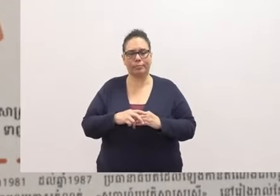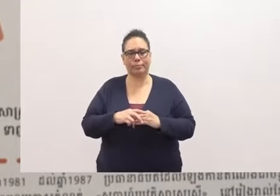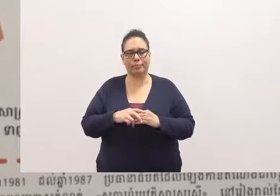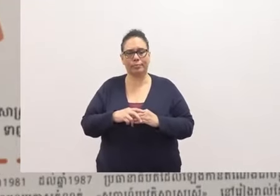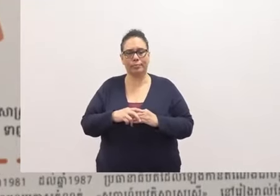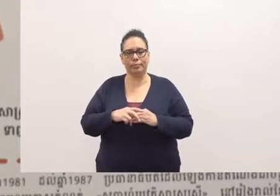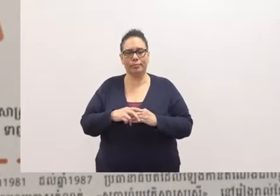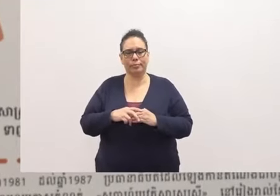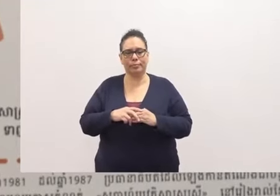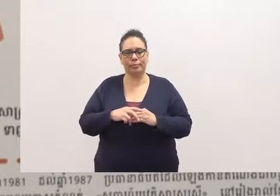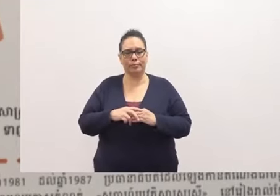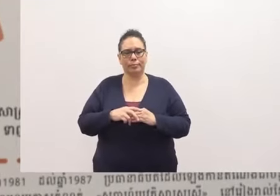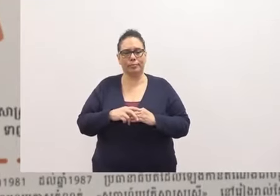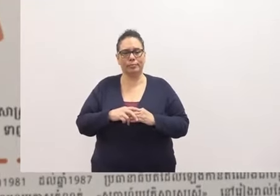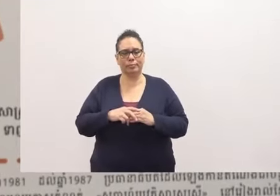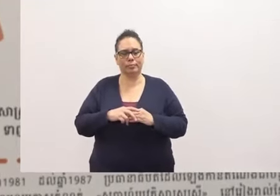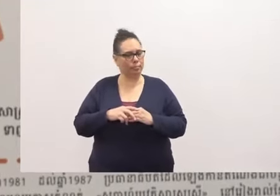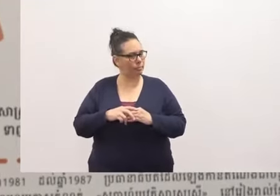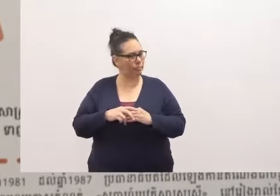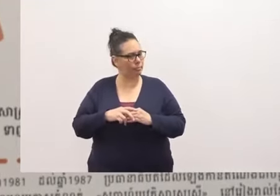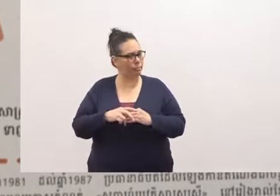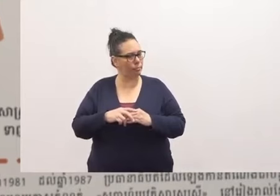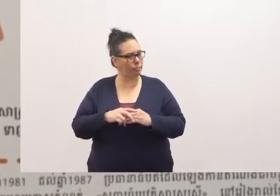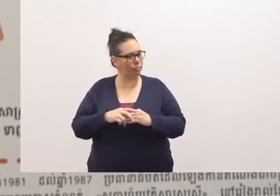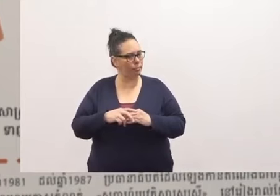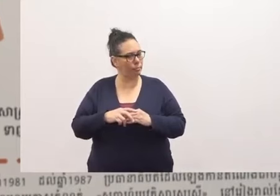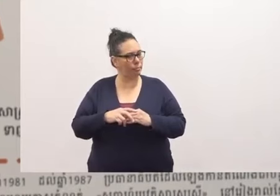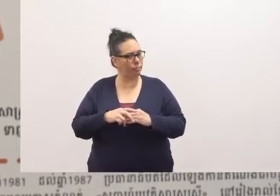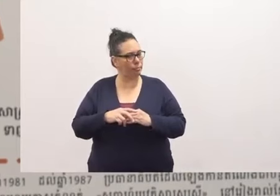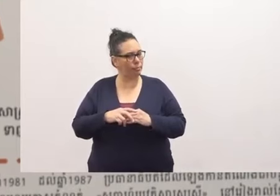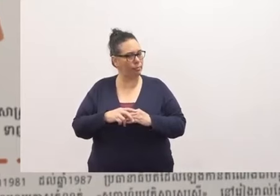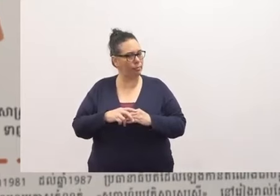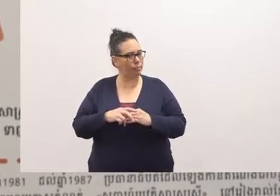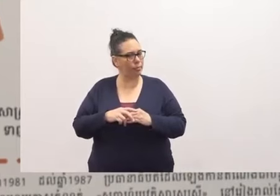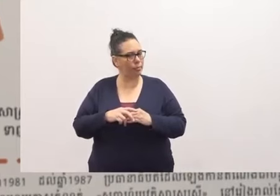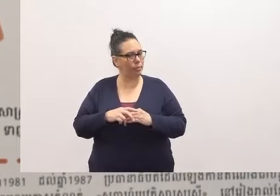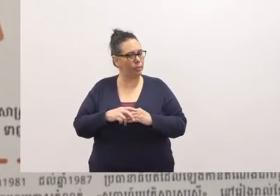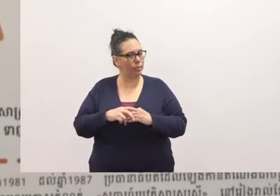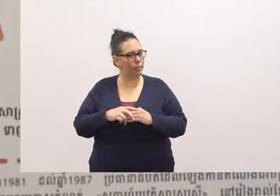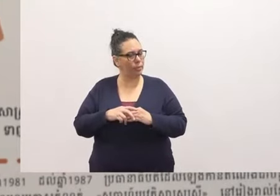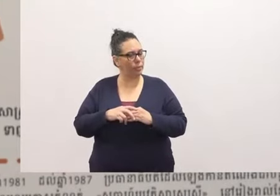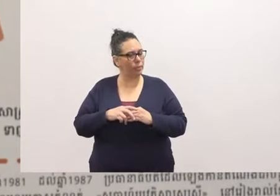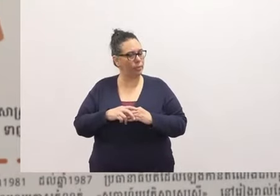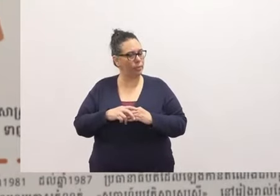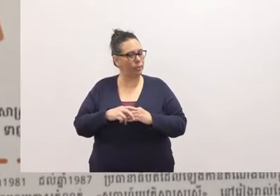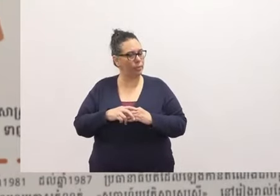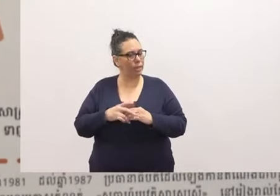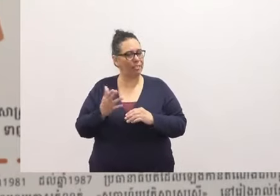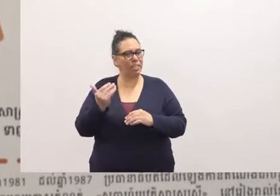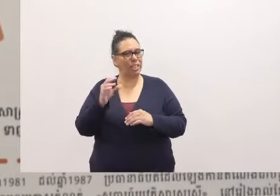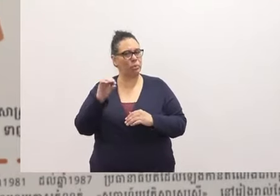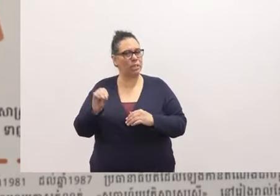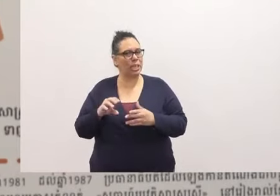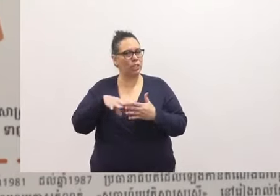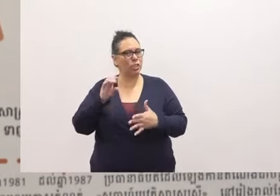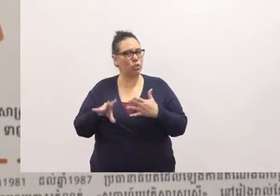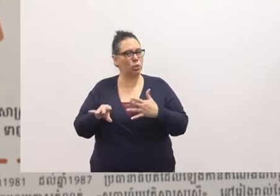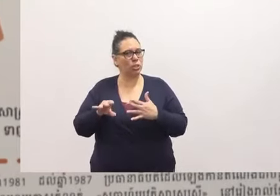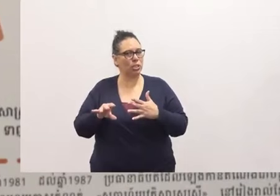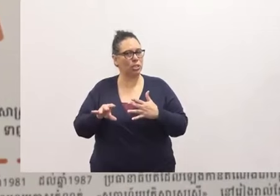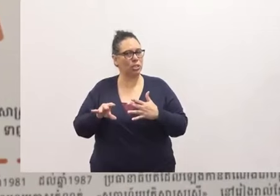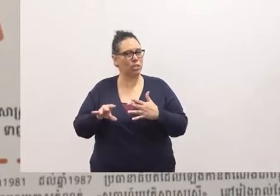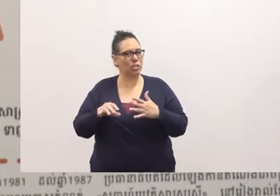15% less students aren't earning grades. A grades in both grades. So what